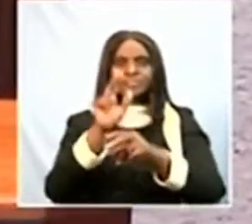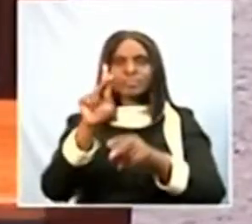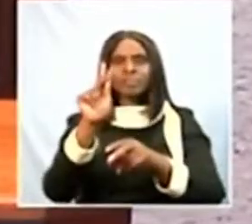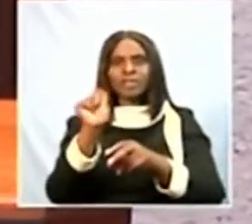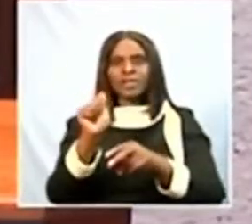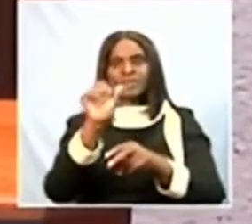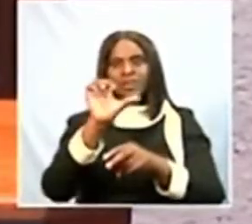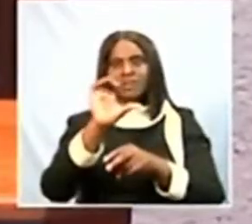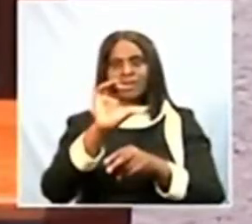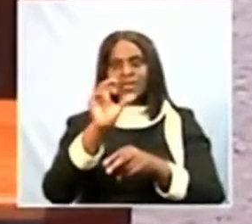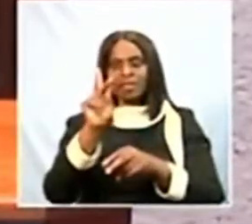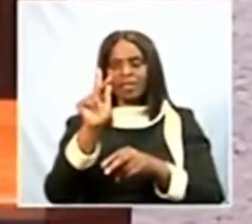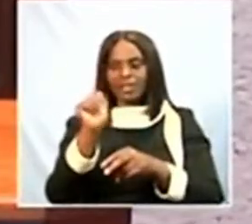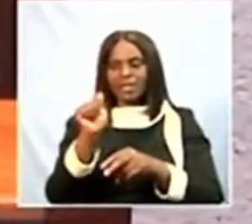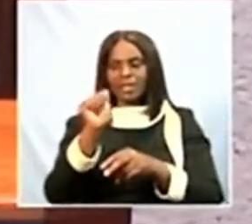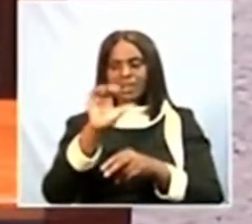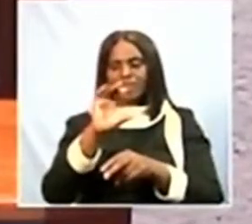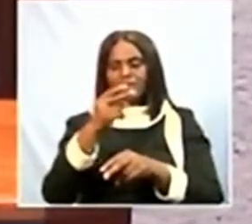Kachingwe.